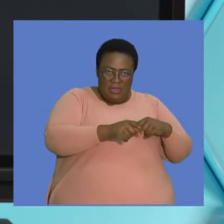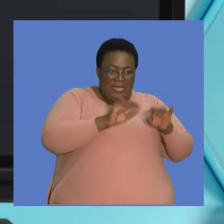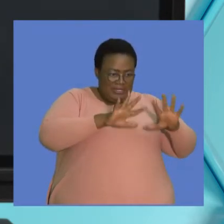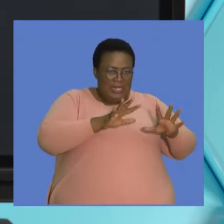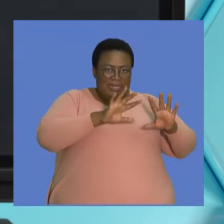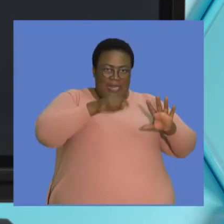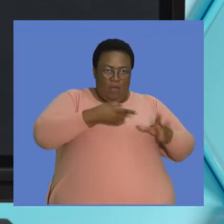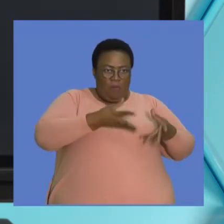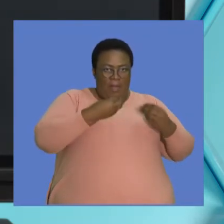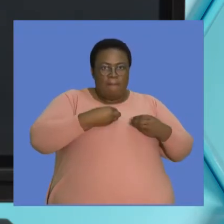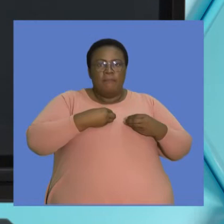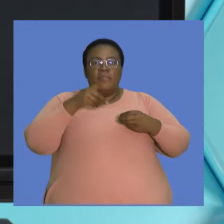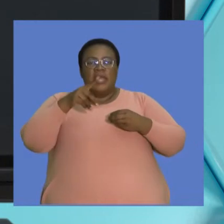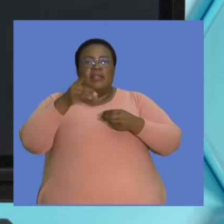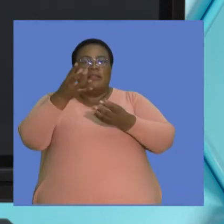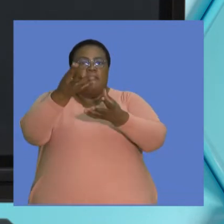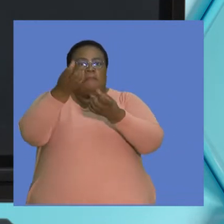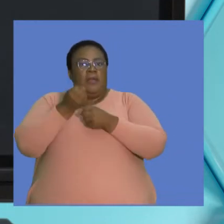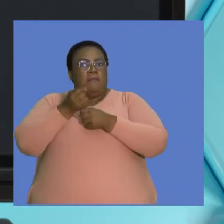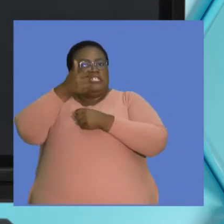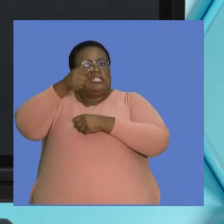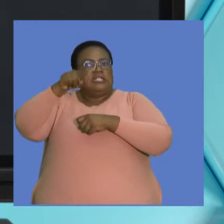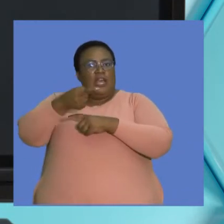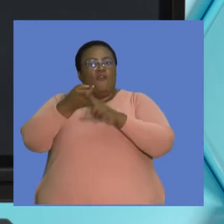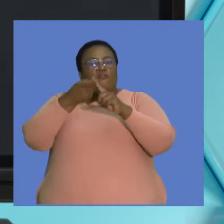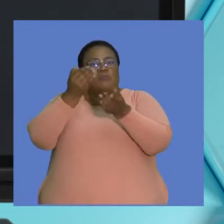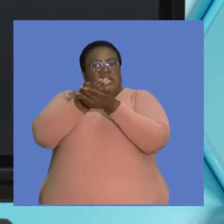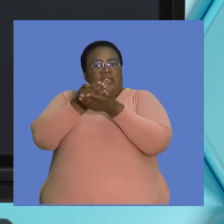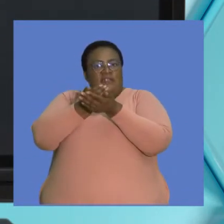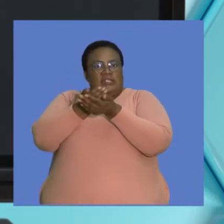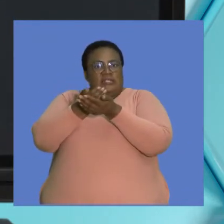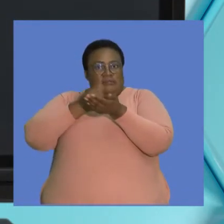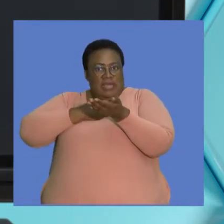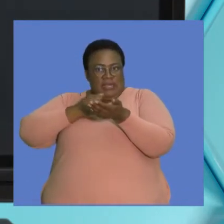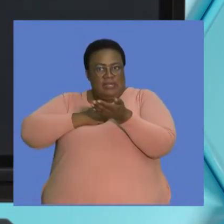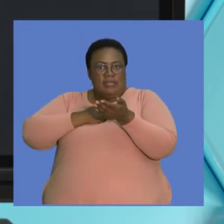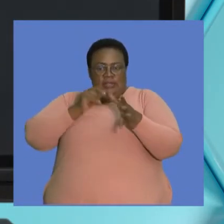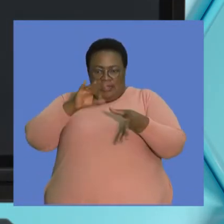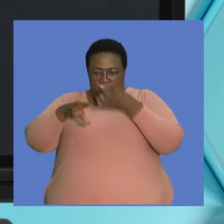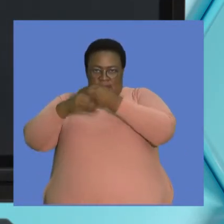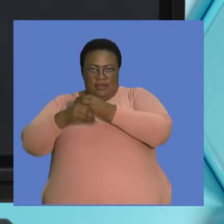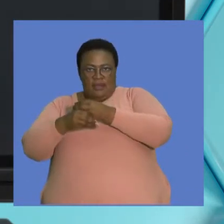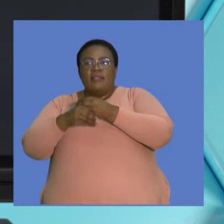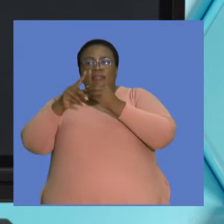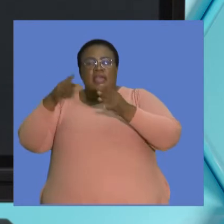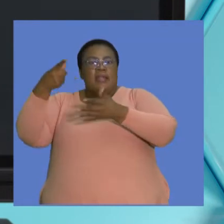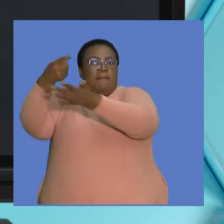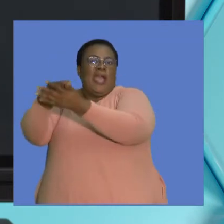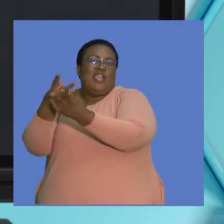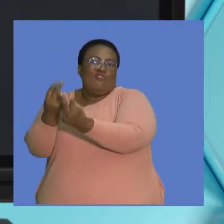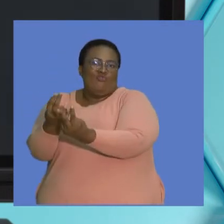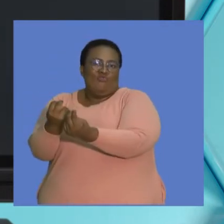the 10,000 something, I can then withdraw my savings, top them up, and then buy the new PlayStation.